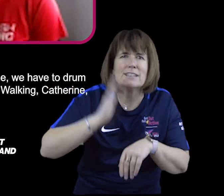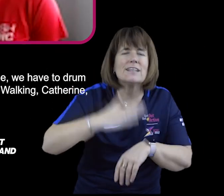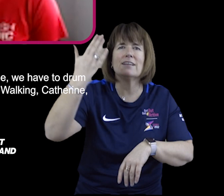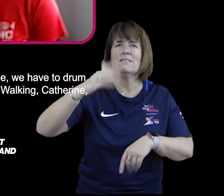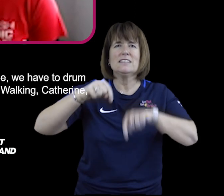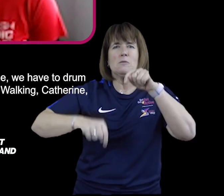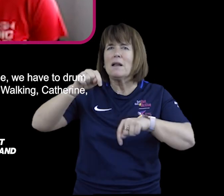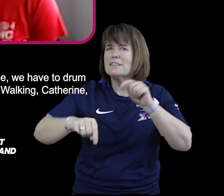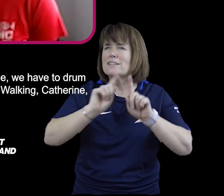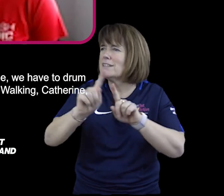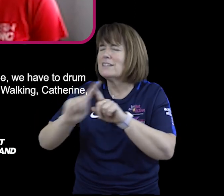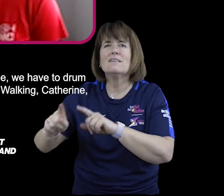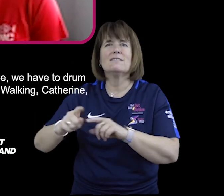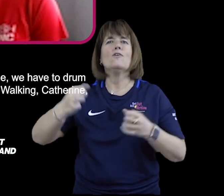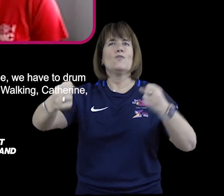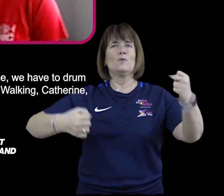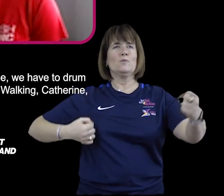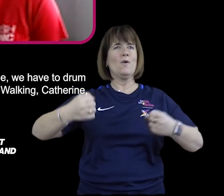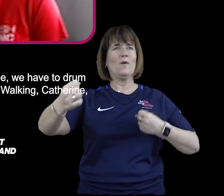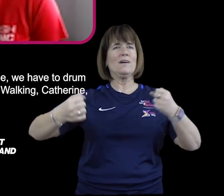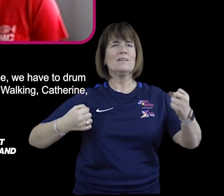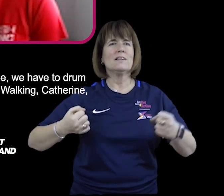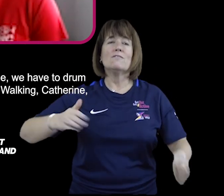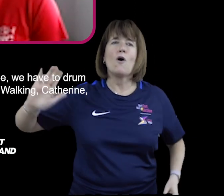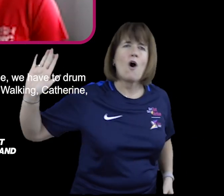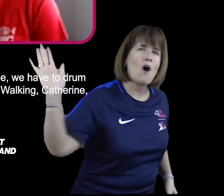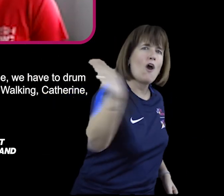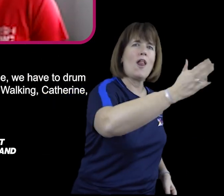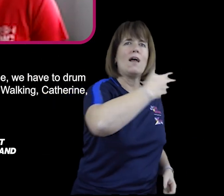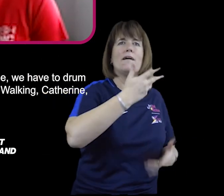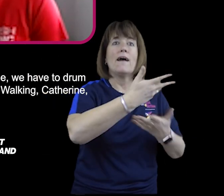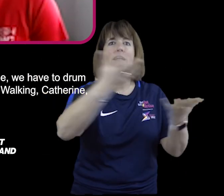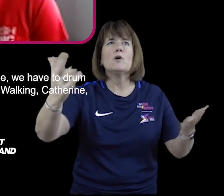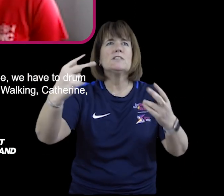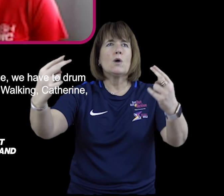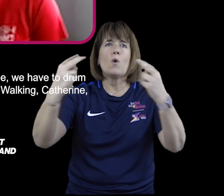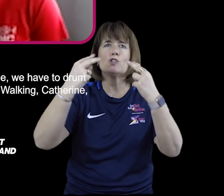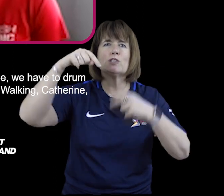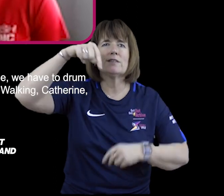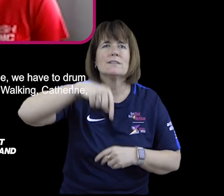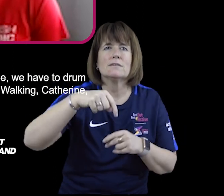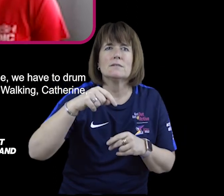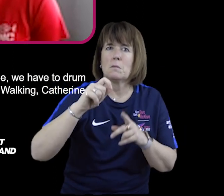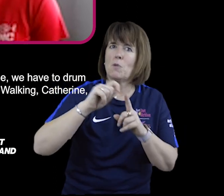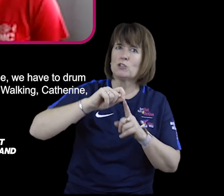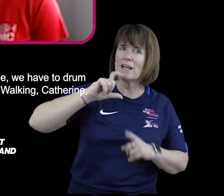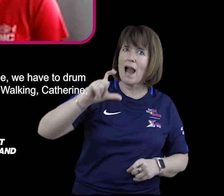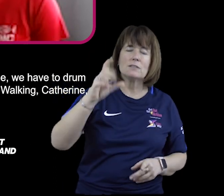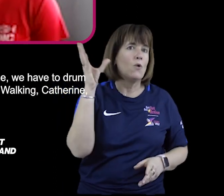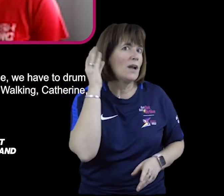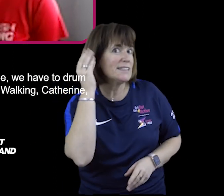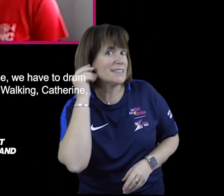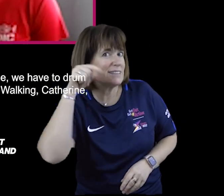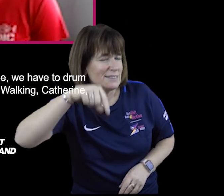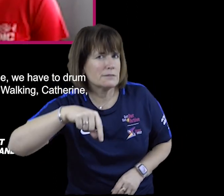What ability, disability, Nordic walking, Catherine, is for everyone. And